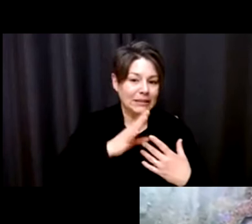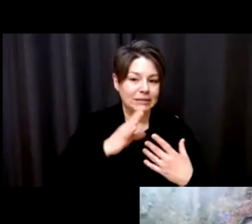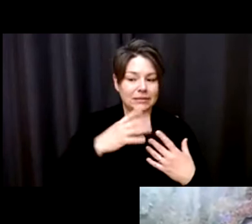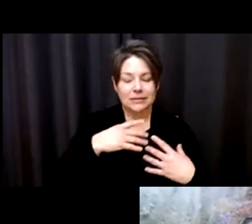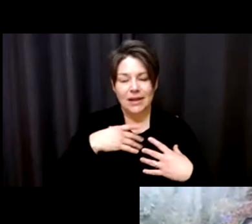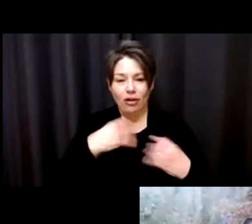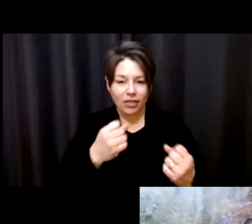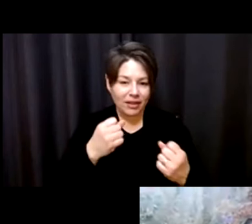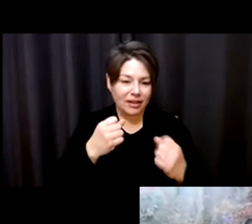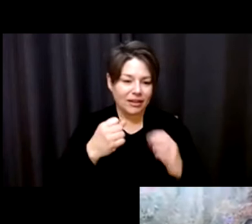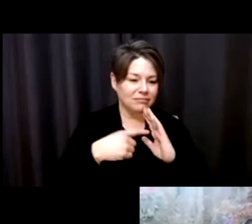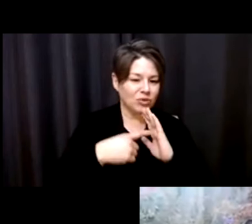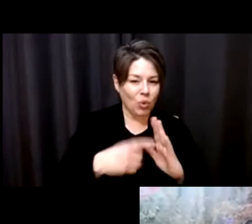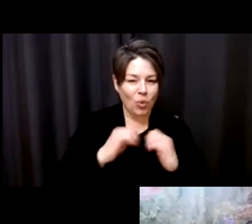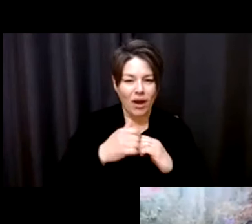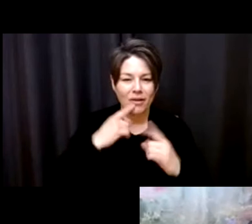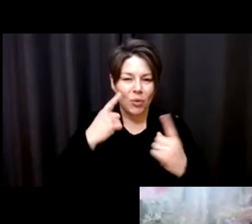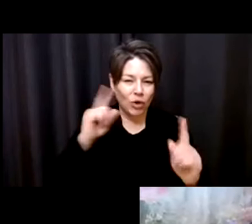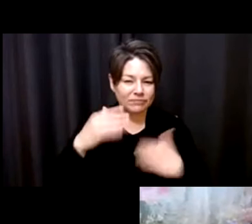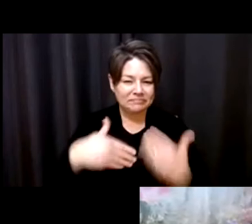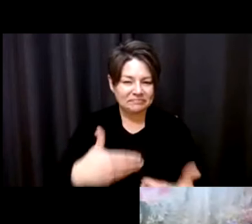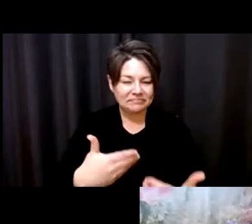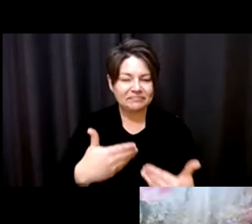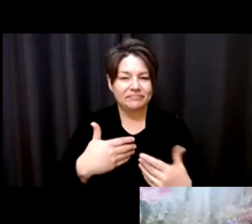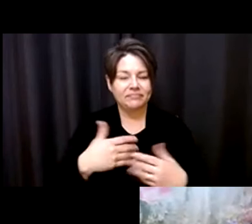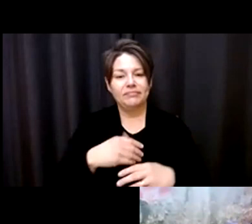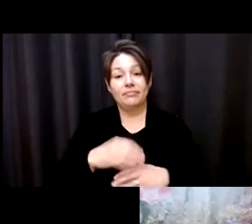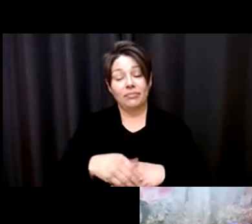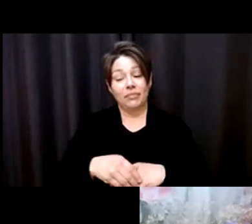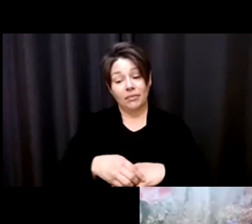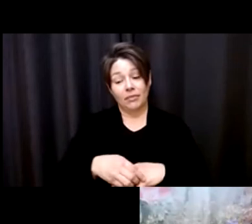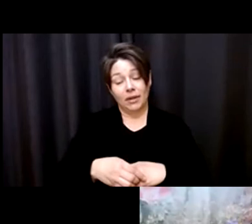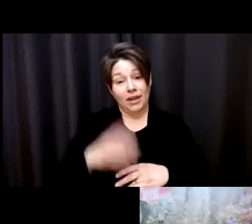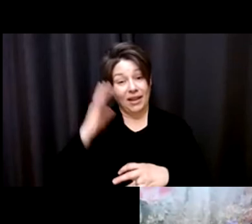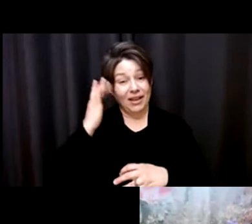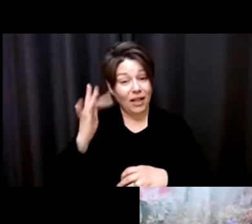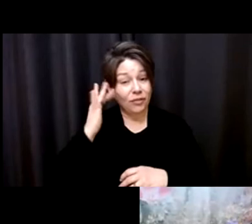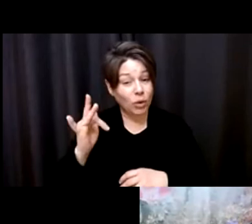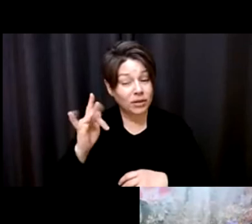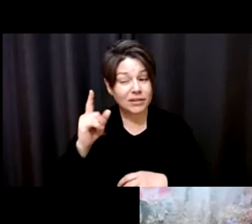in a really positive way. Yeah. I don't know how, I mean, in California,